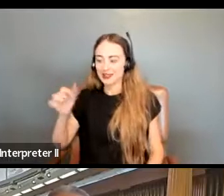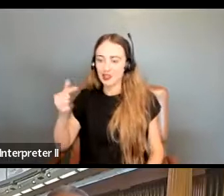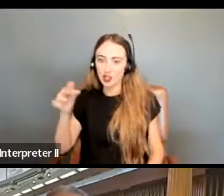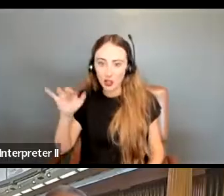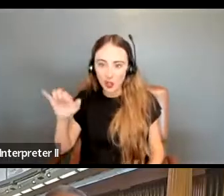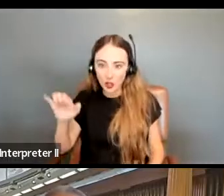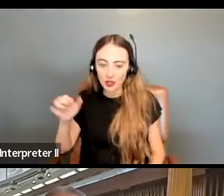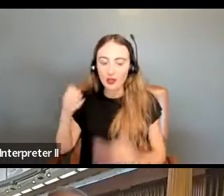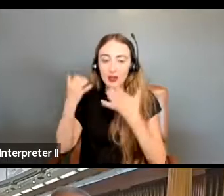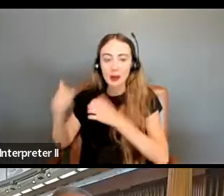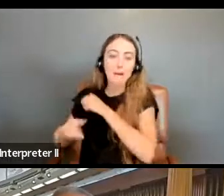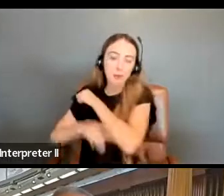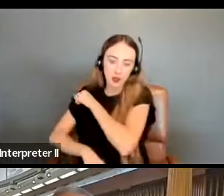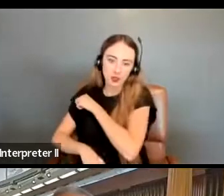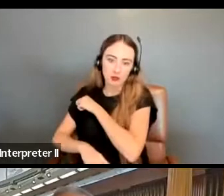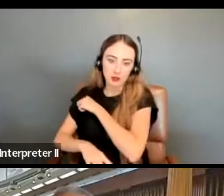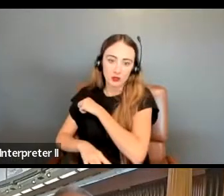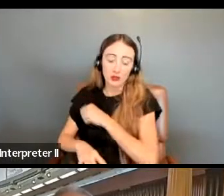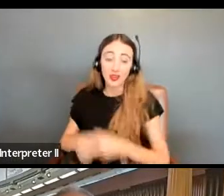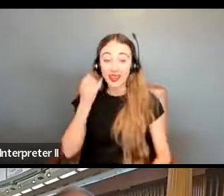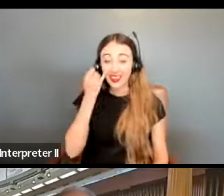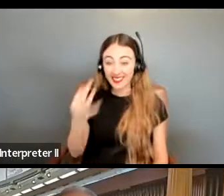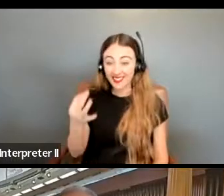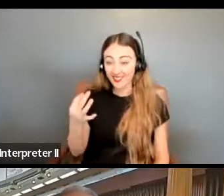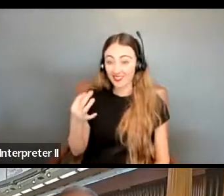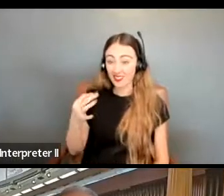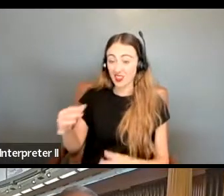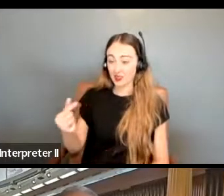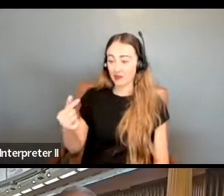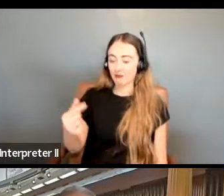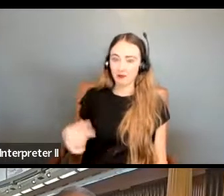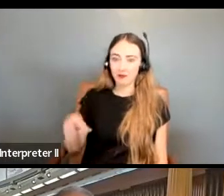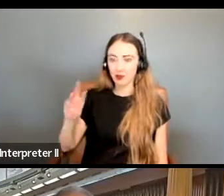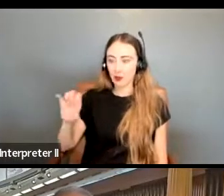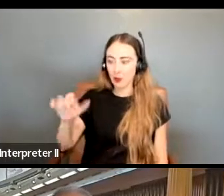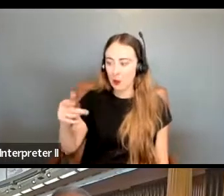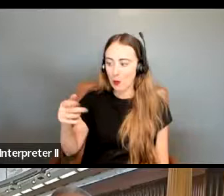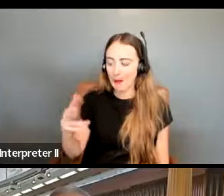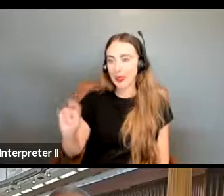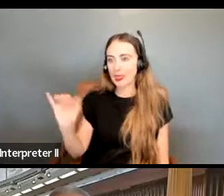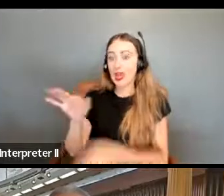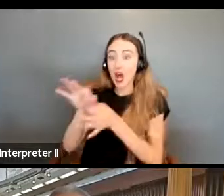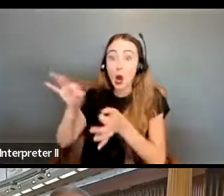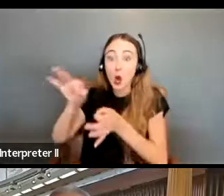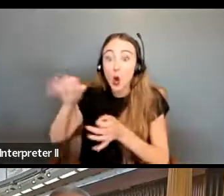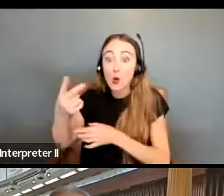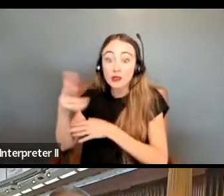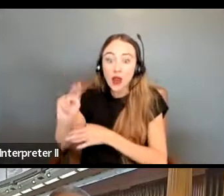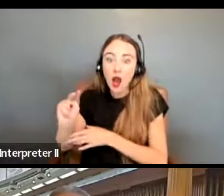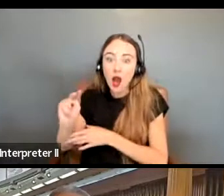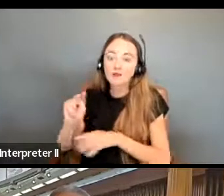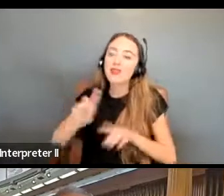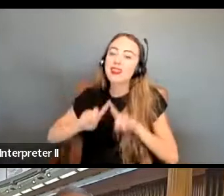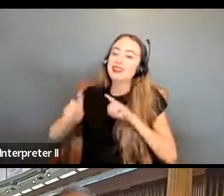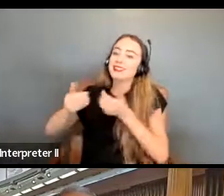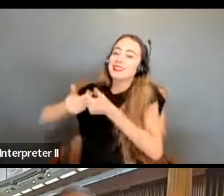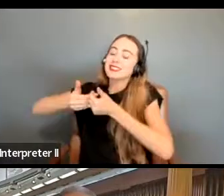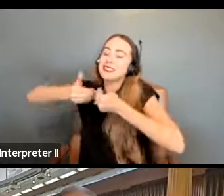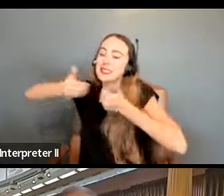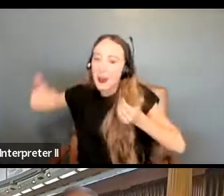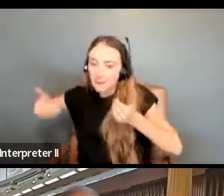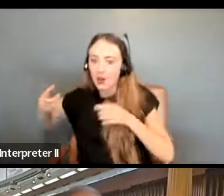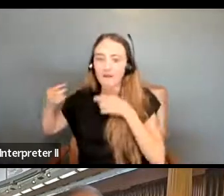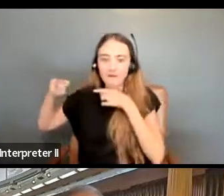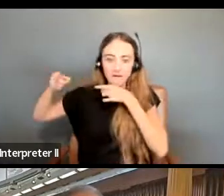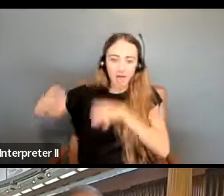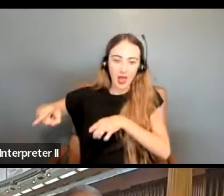punishable. If the weapon is particularly dangerous, for example, if the firearm is a ghost gun, this constitutes yet another offense.